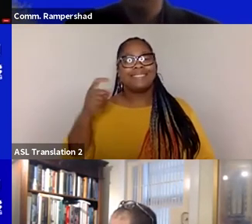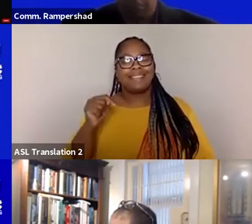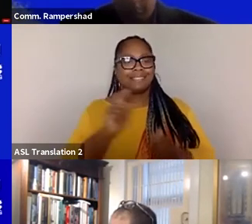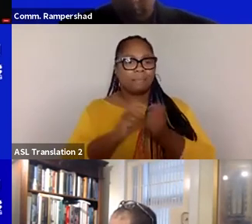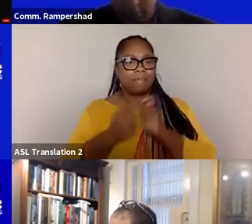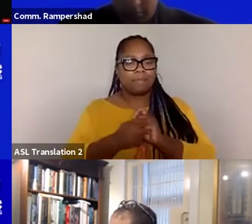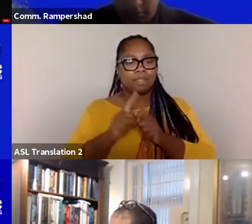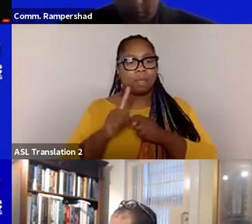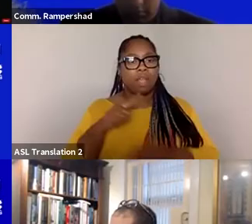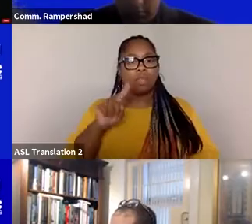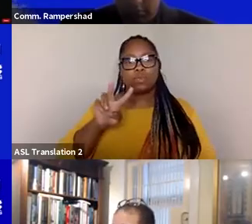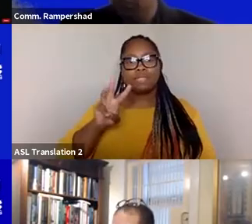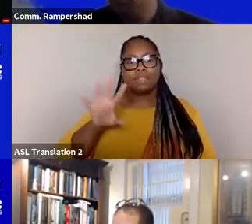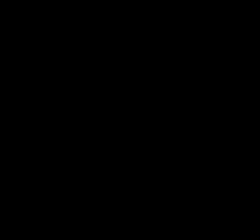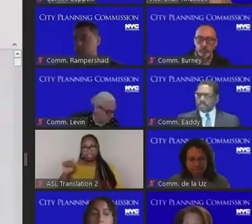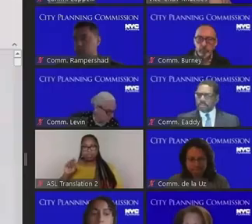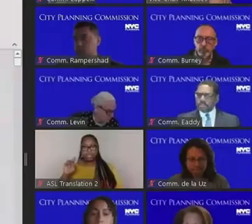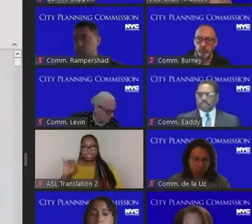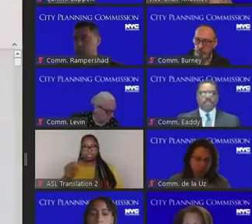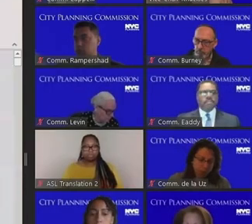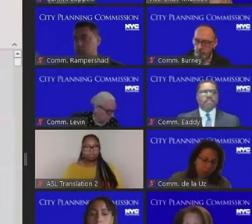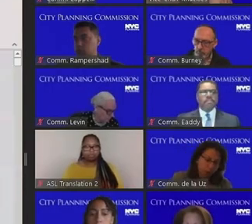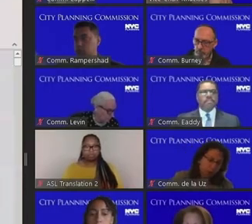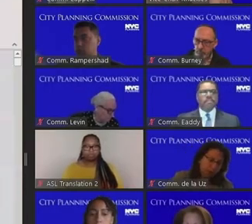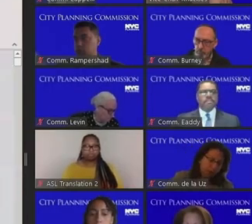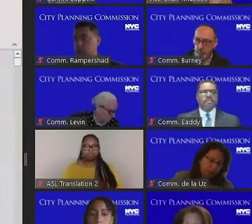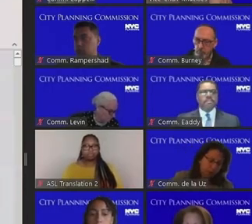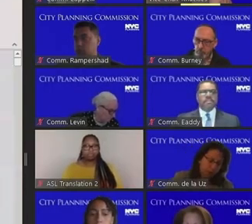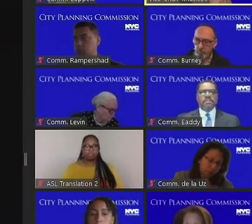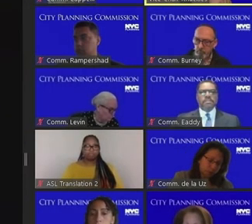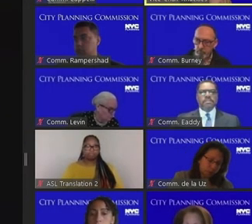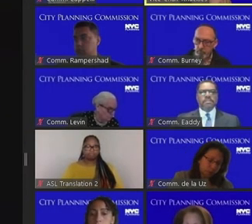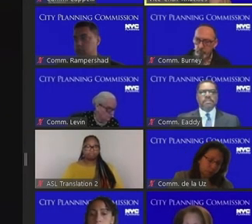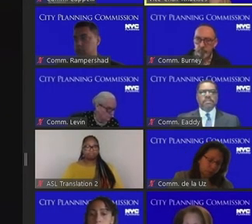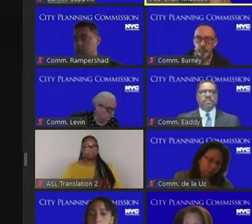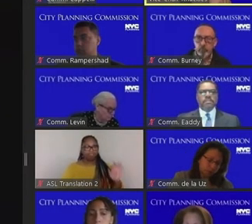265 Front Street rezoning. Righty.